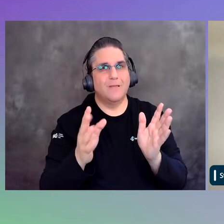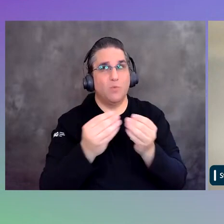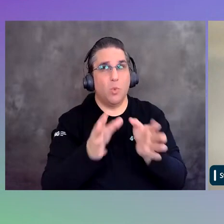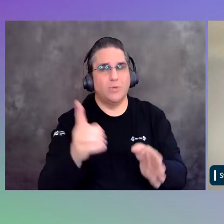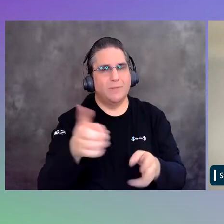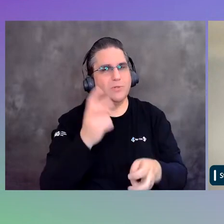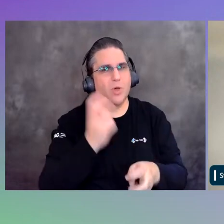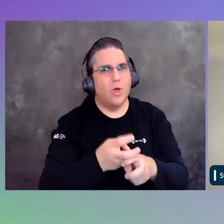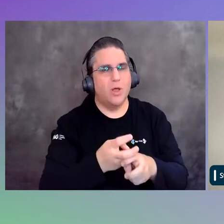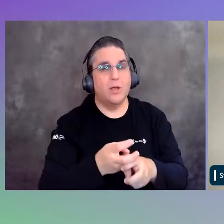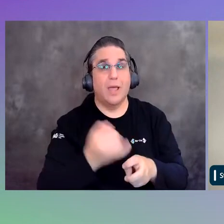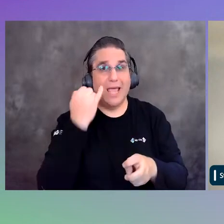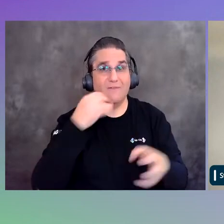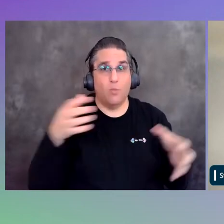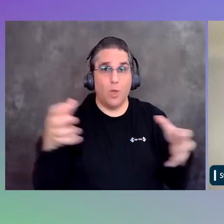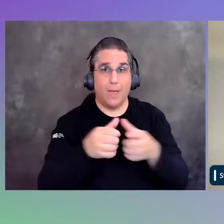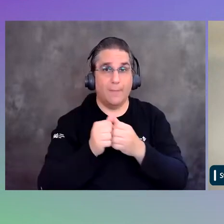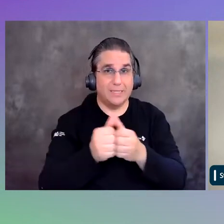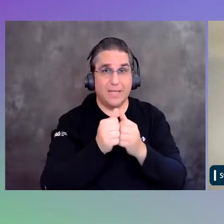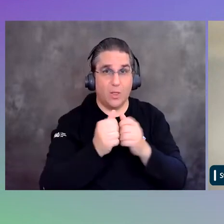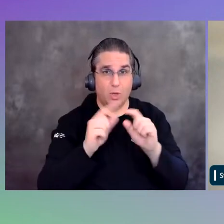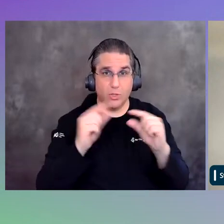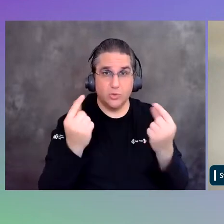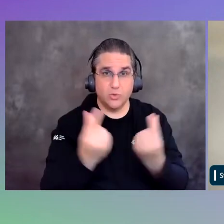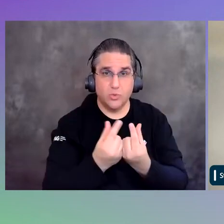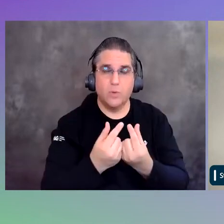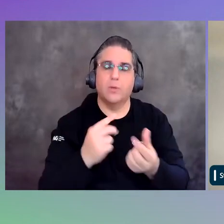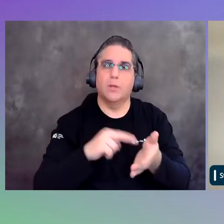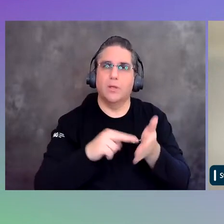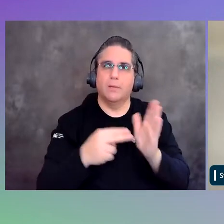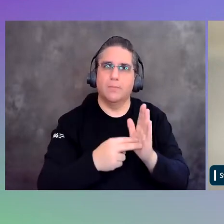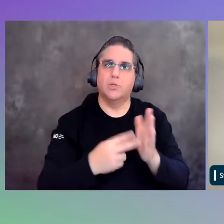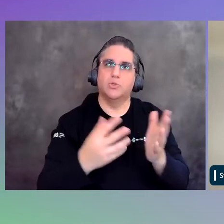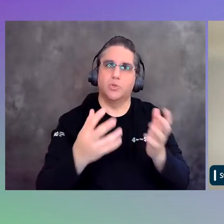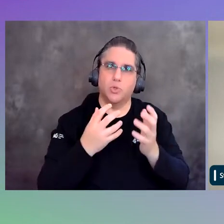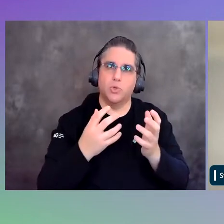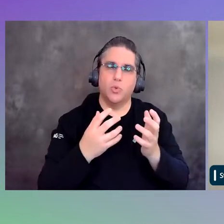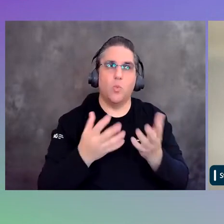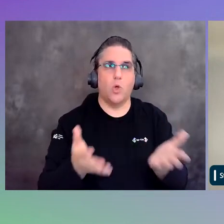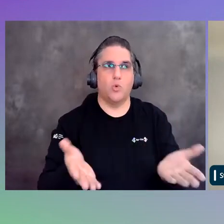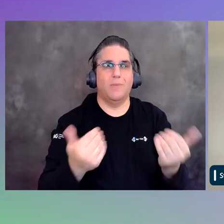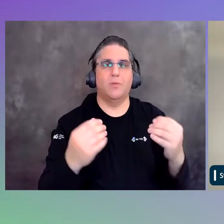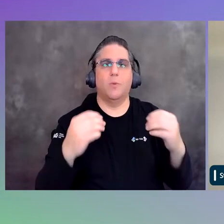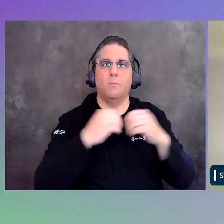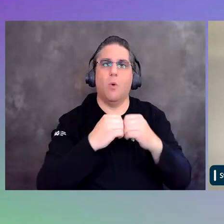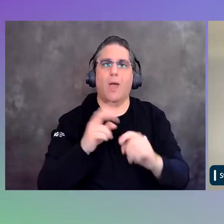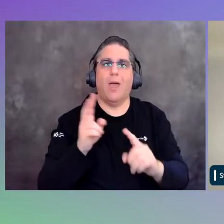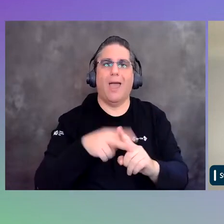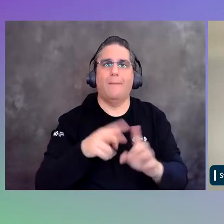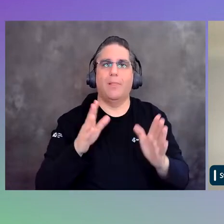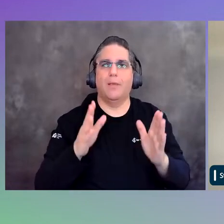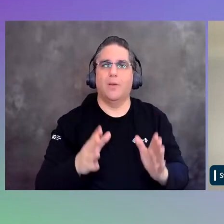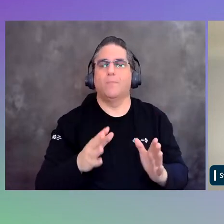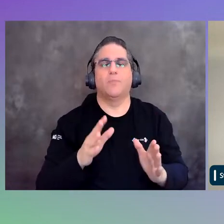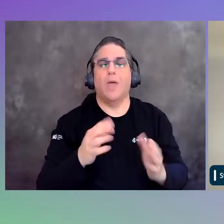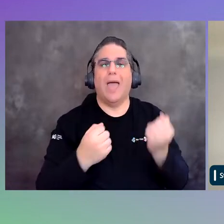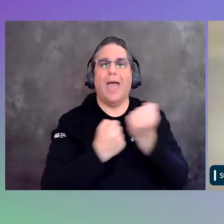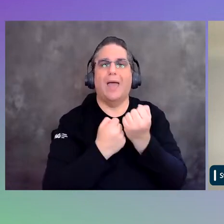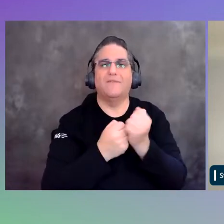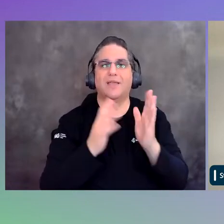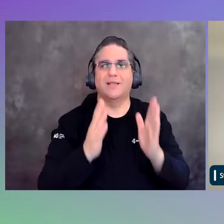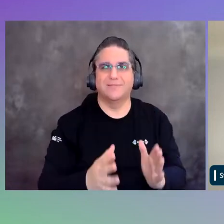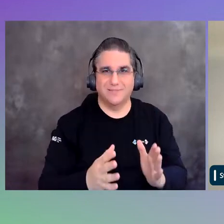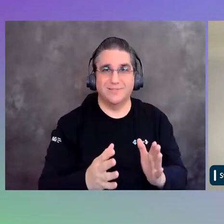So, something we did or trying to build momentum was to build advocates. So you might have your main advocates left, but you're